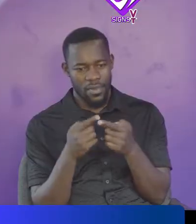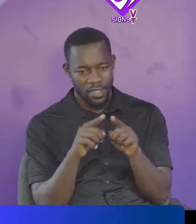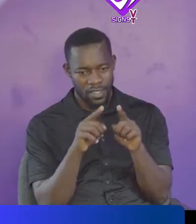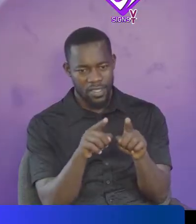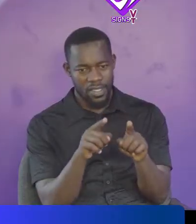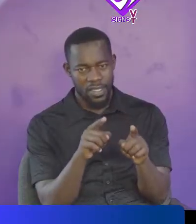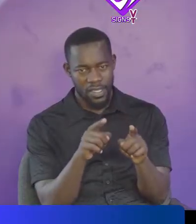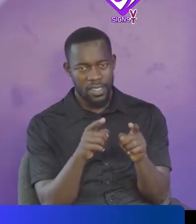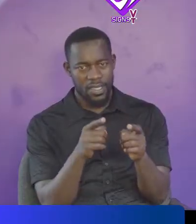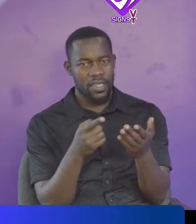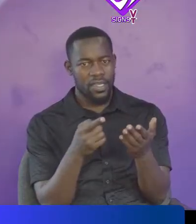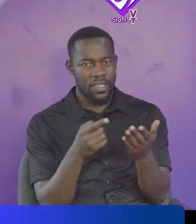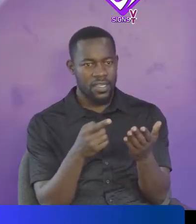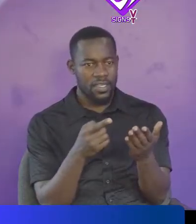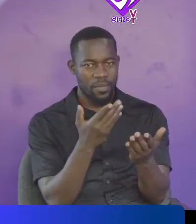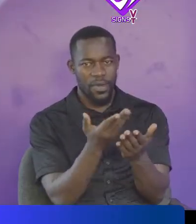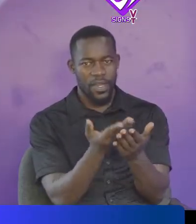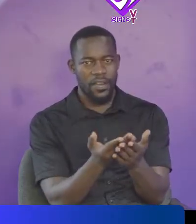of 17th,